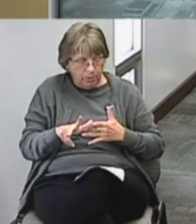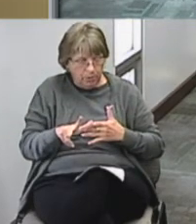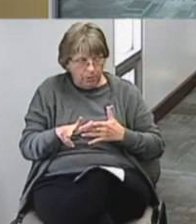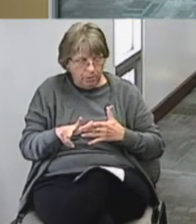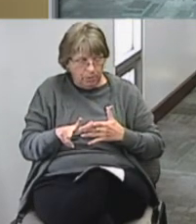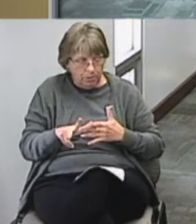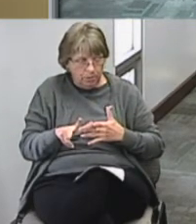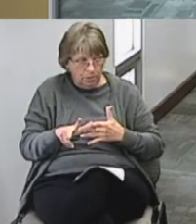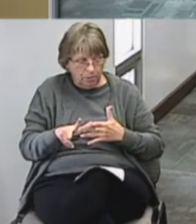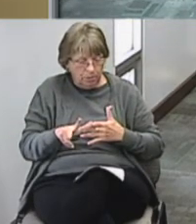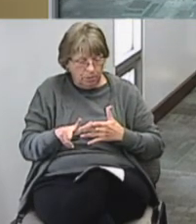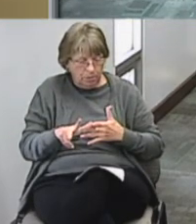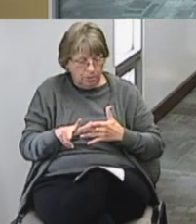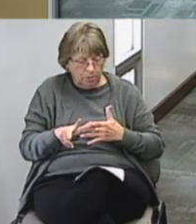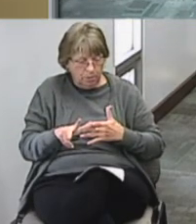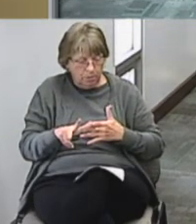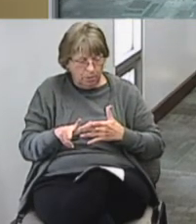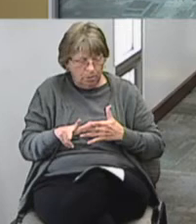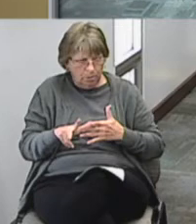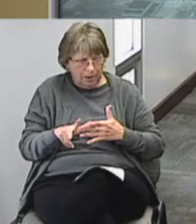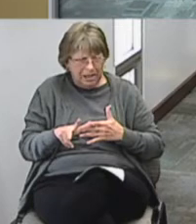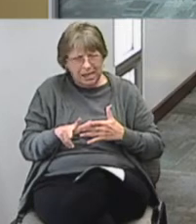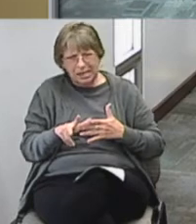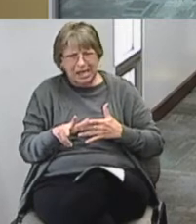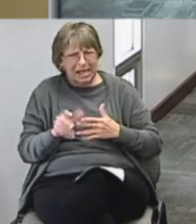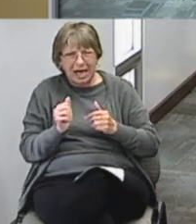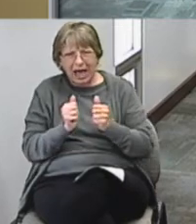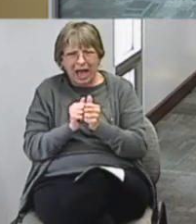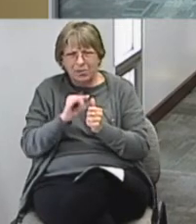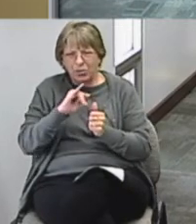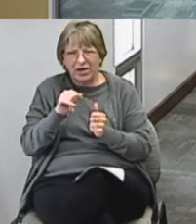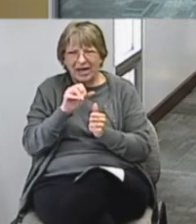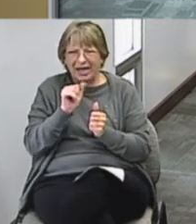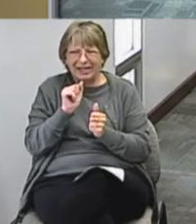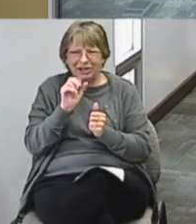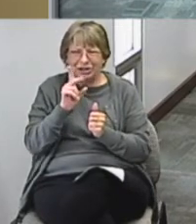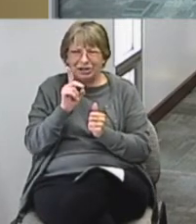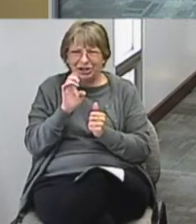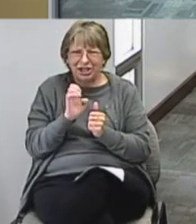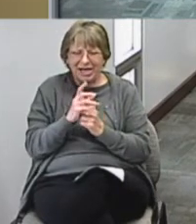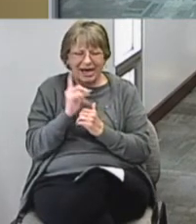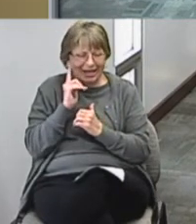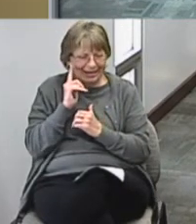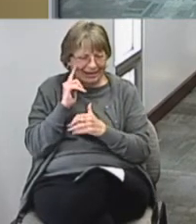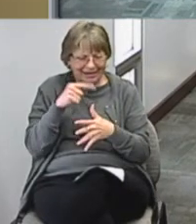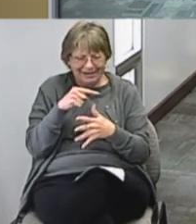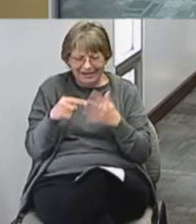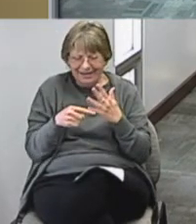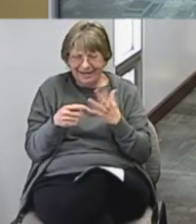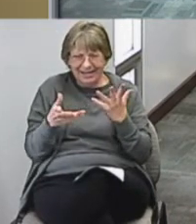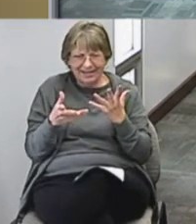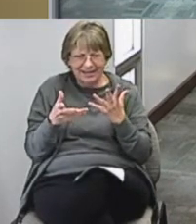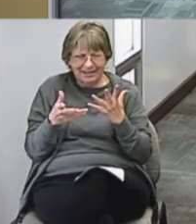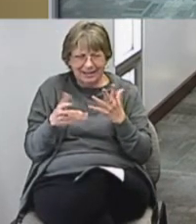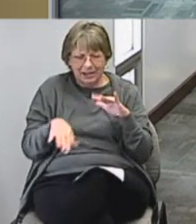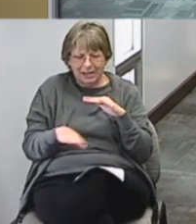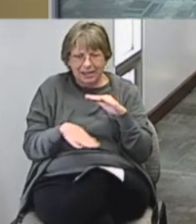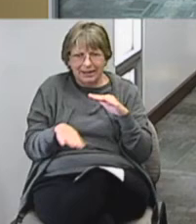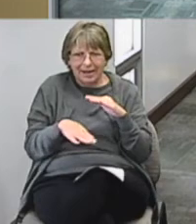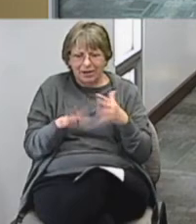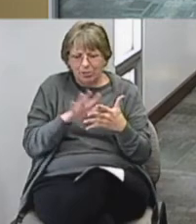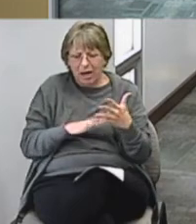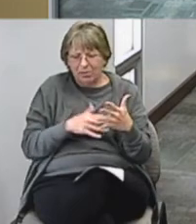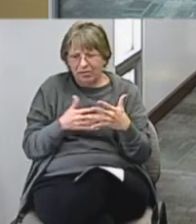Yes. Sort of along the line of Jade's comments, I take it that the list of, down at the bottom of the